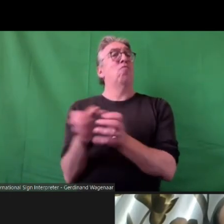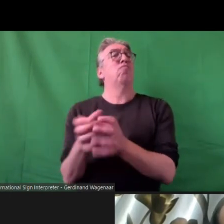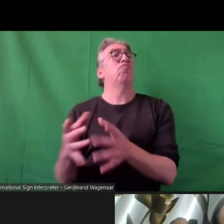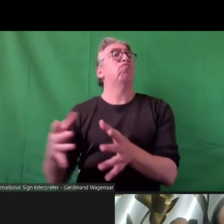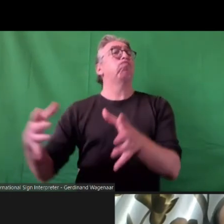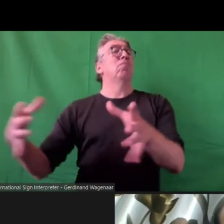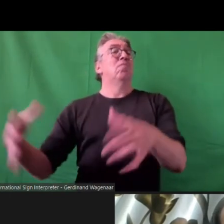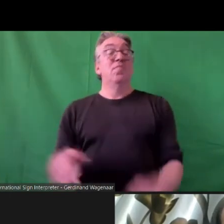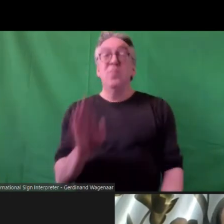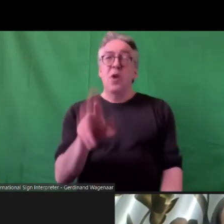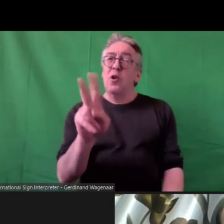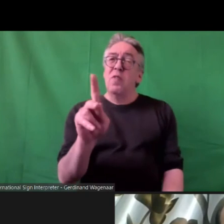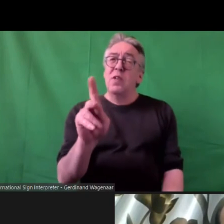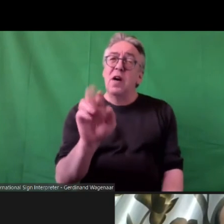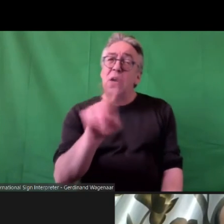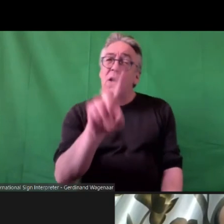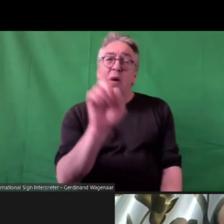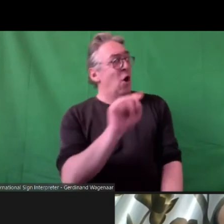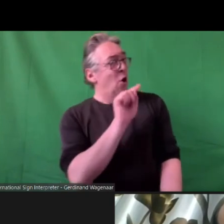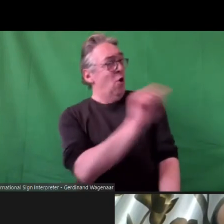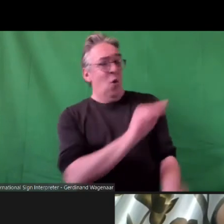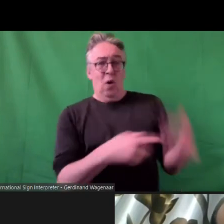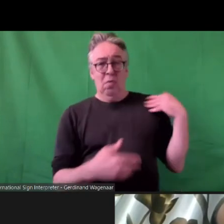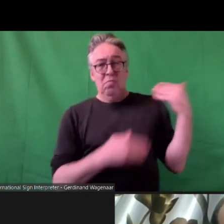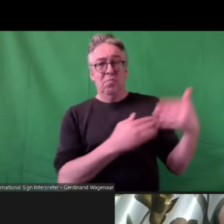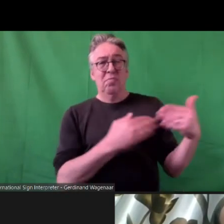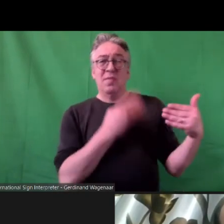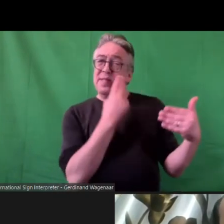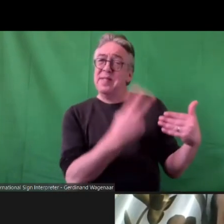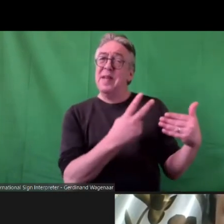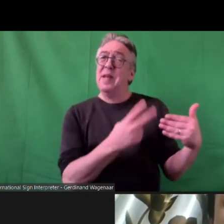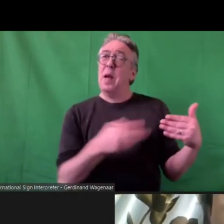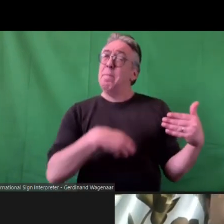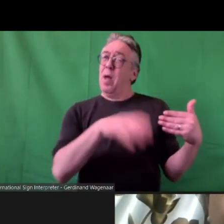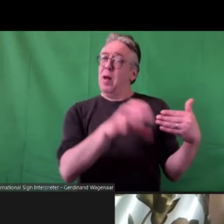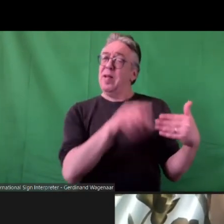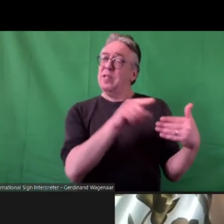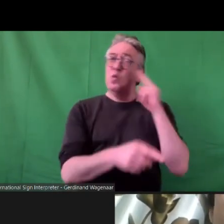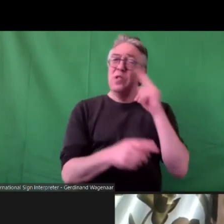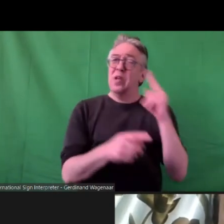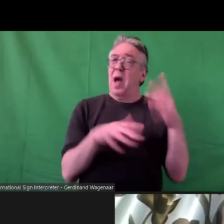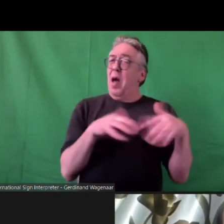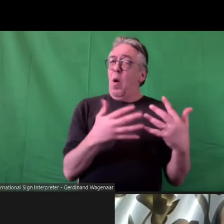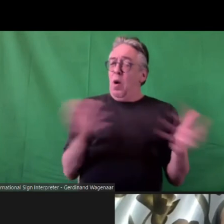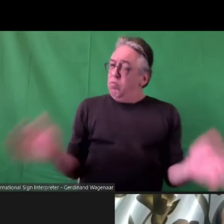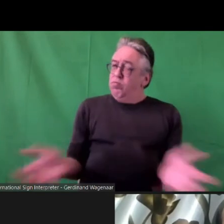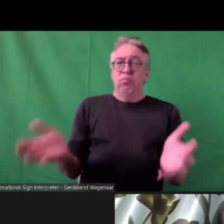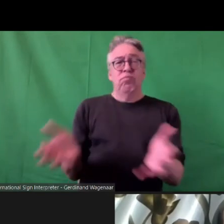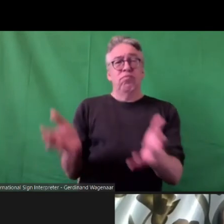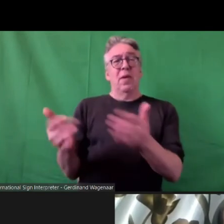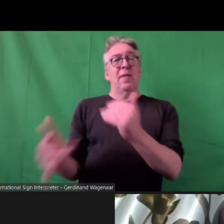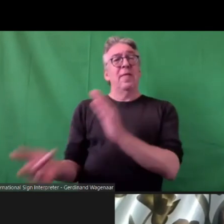initiatives have you seen implemented in Bangladesh to promote innovation and technology to support